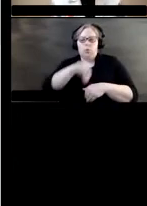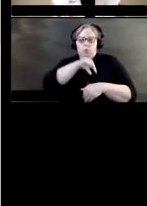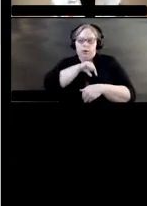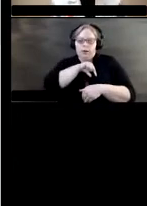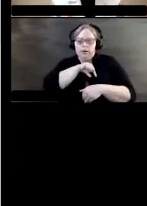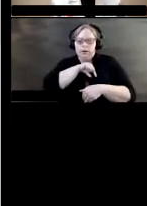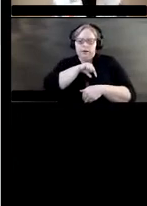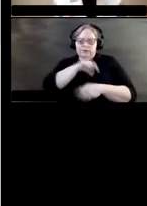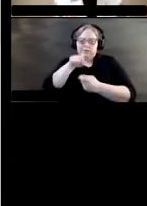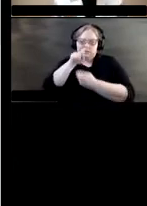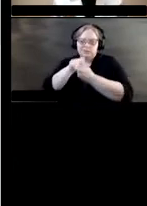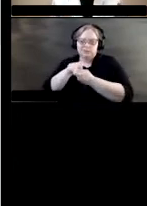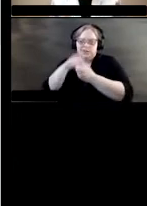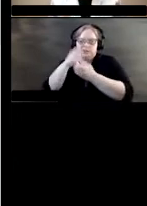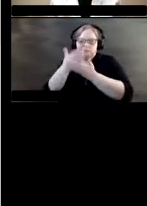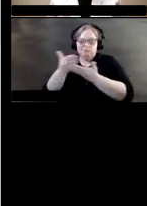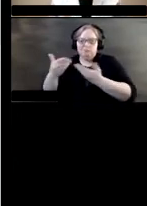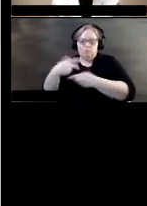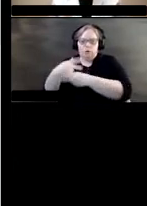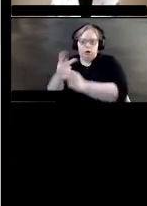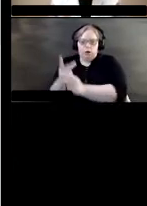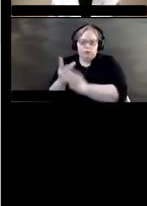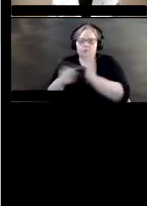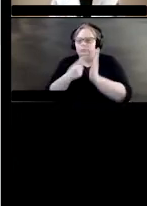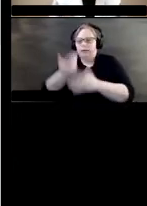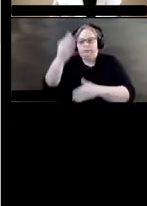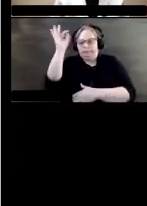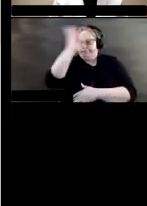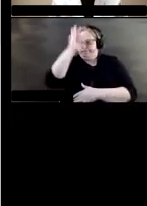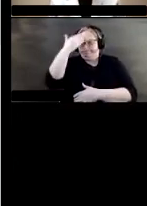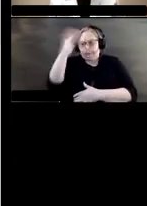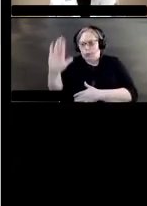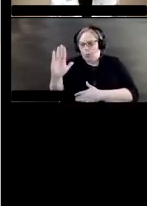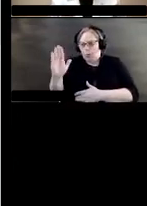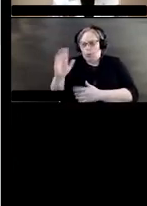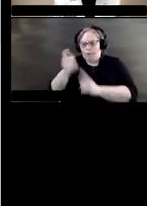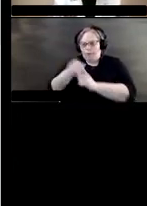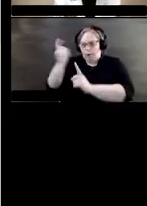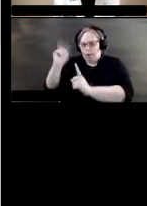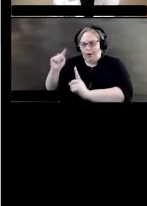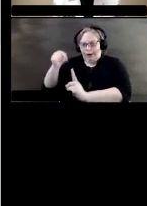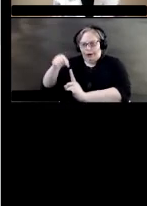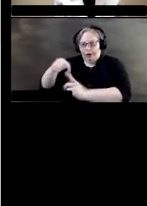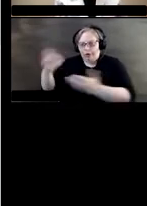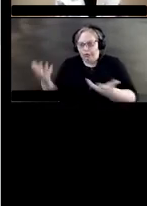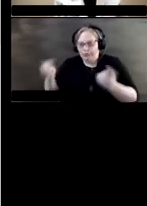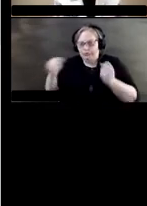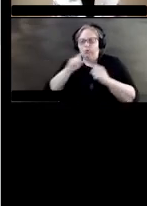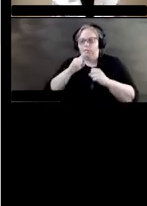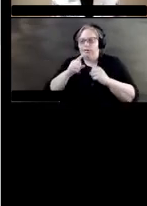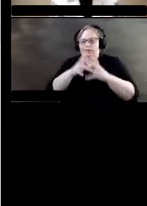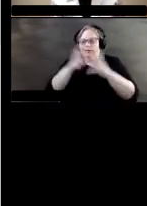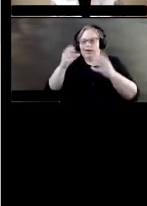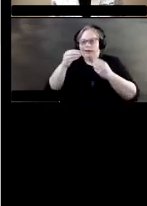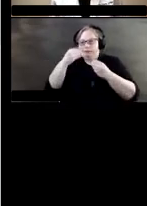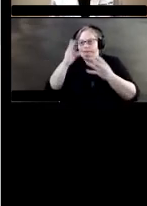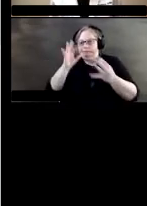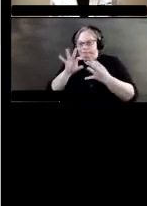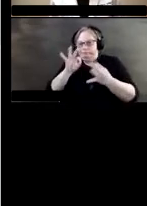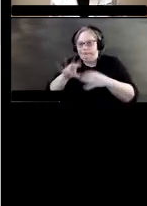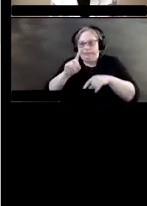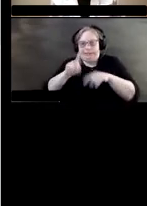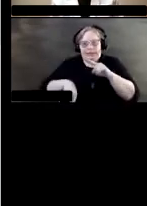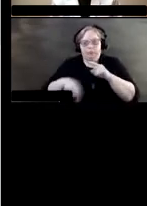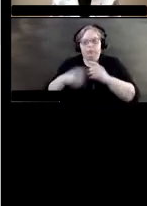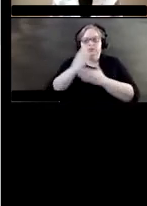using. And I don't always know that. So I really don't know the source. So I can't really give a ton of input on it, but I've had mixed